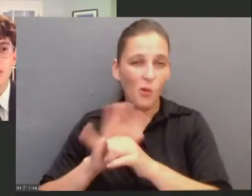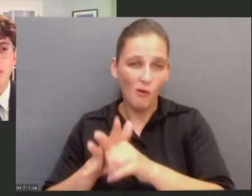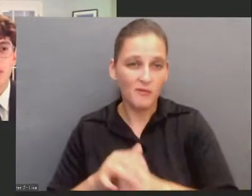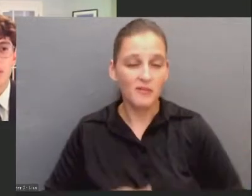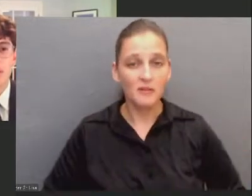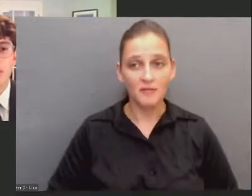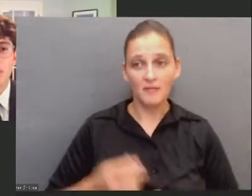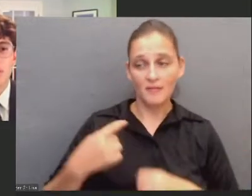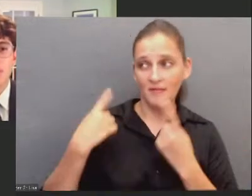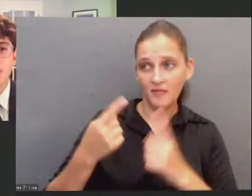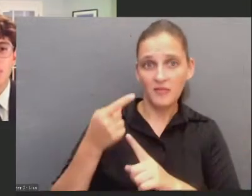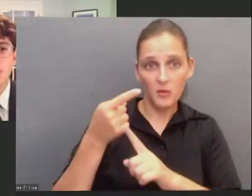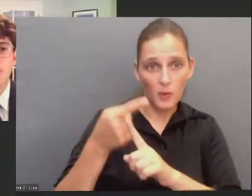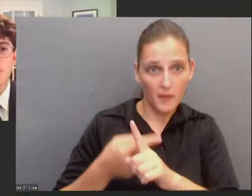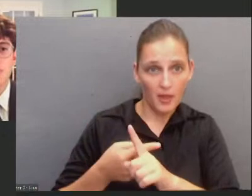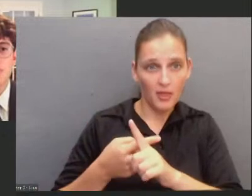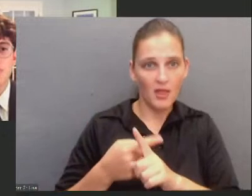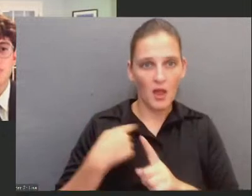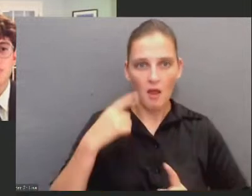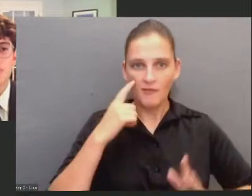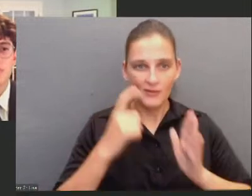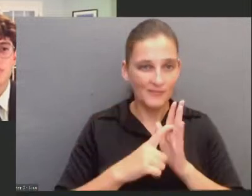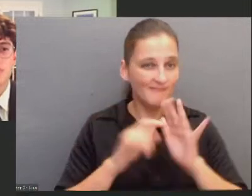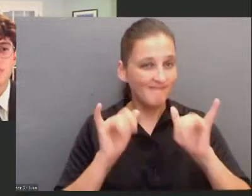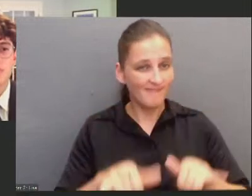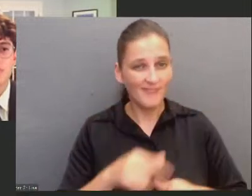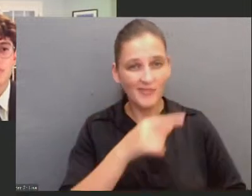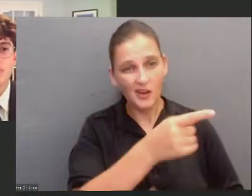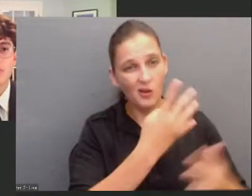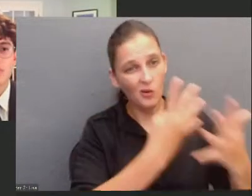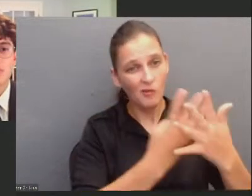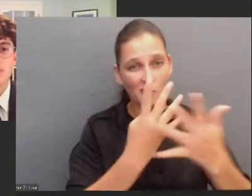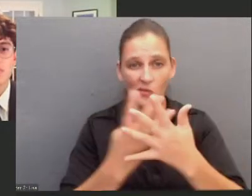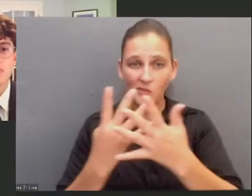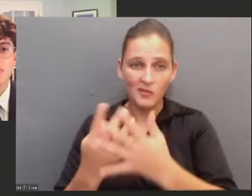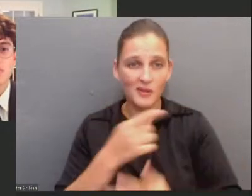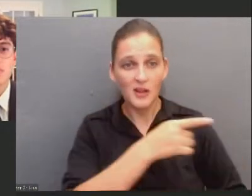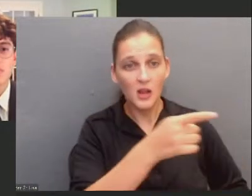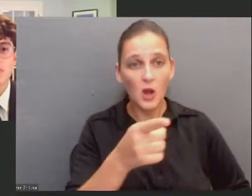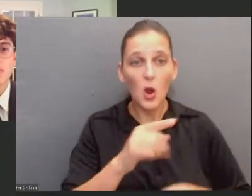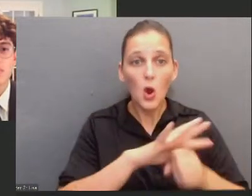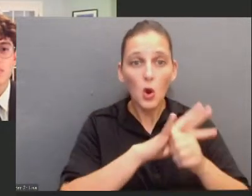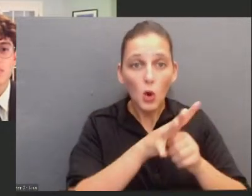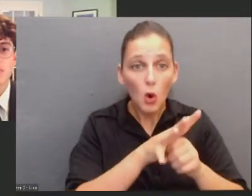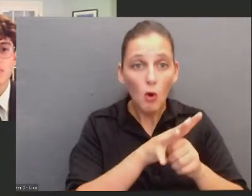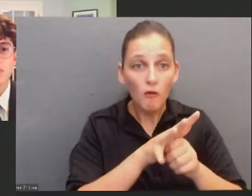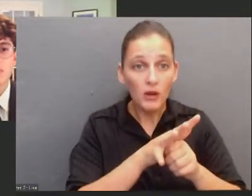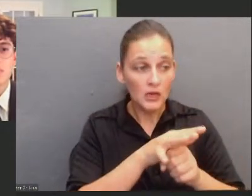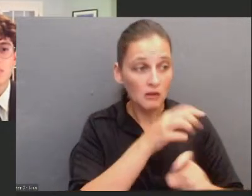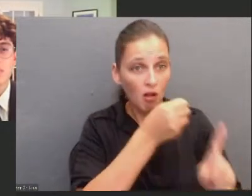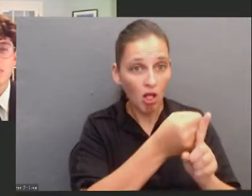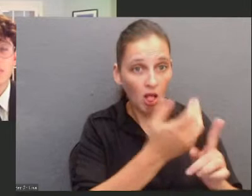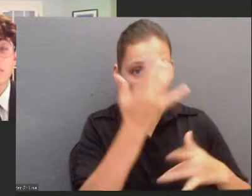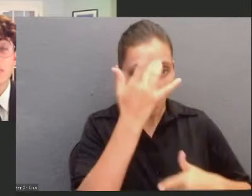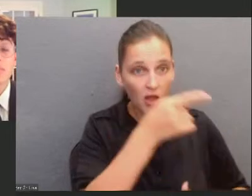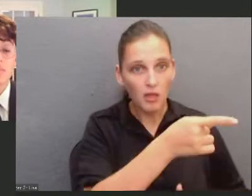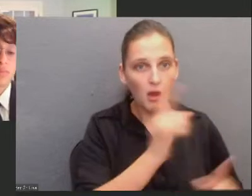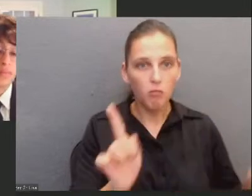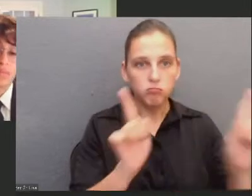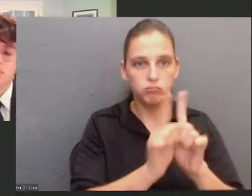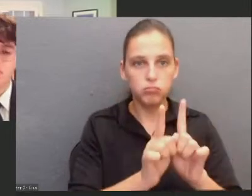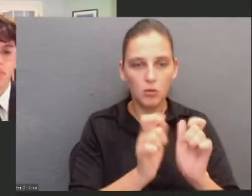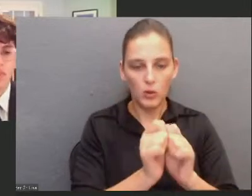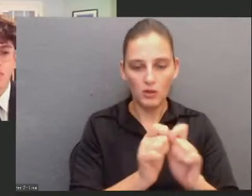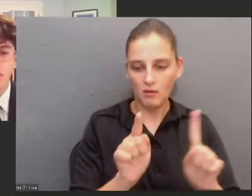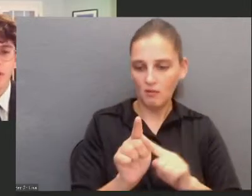see in facilities people with COVID being put into small cells with people who do not have COVID, and just scores of cases